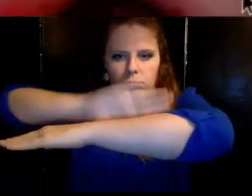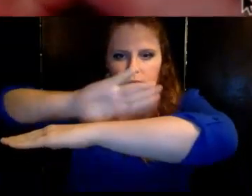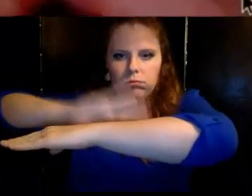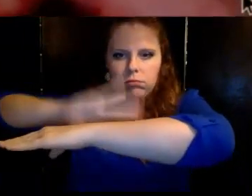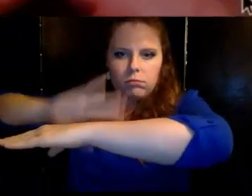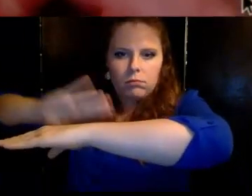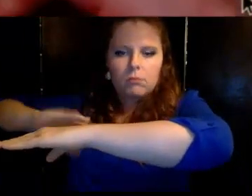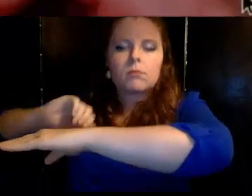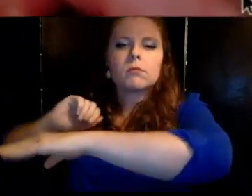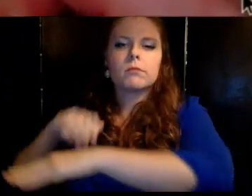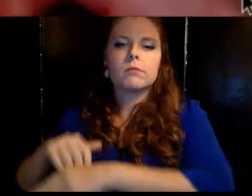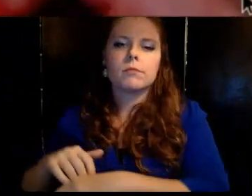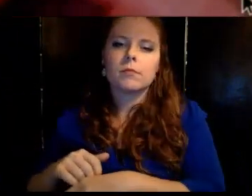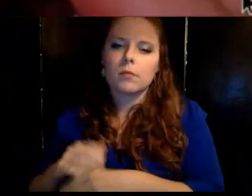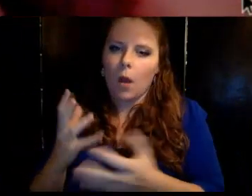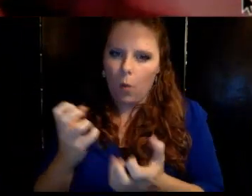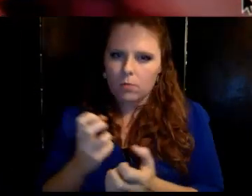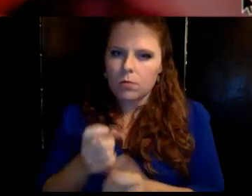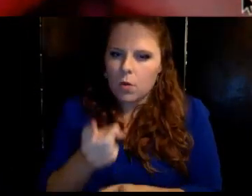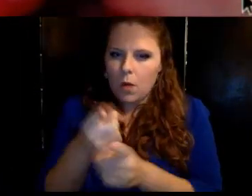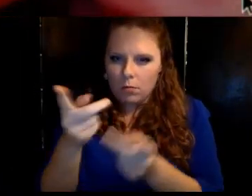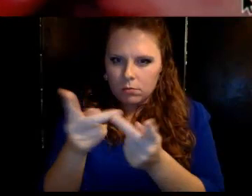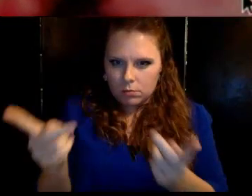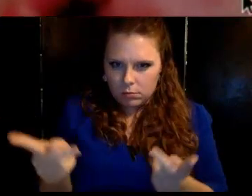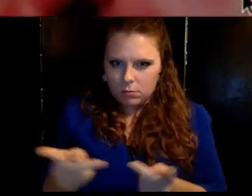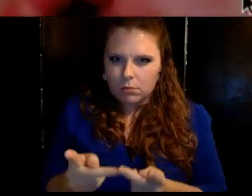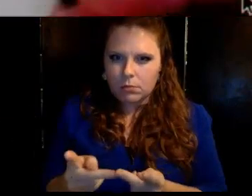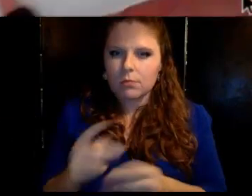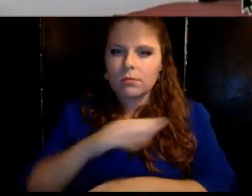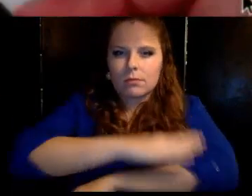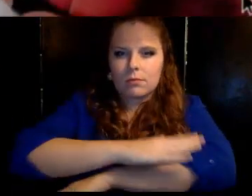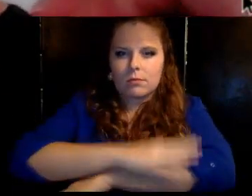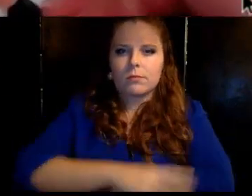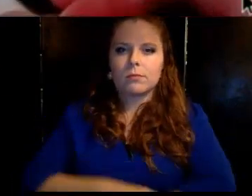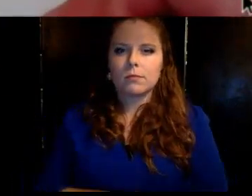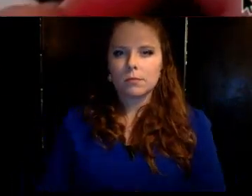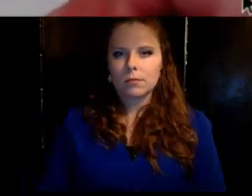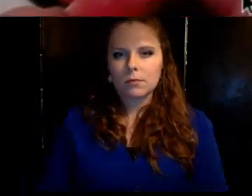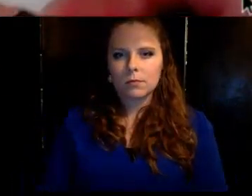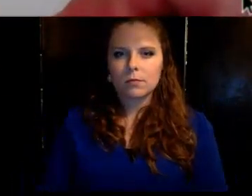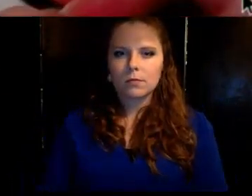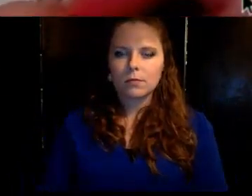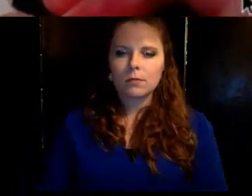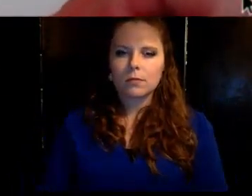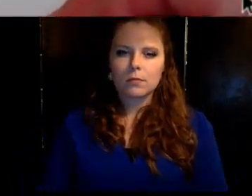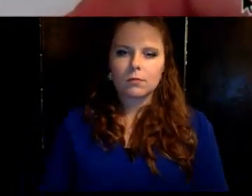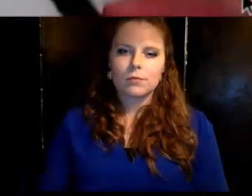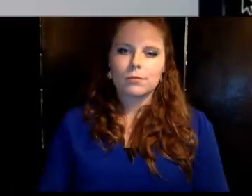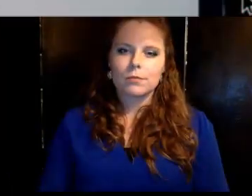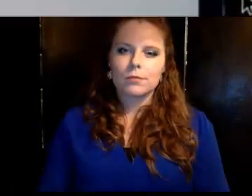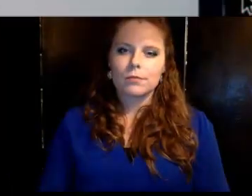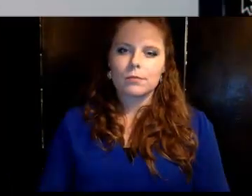and then I'm going to try to get them in the right spot on the table. Okay.